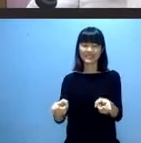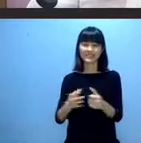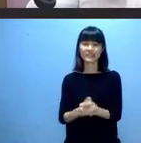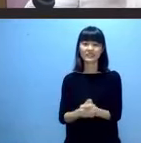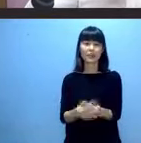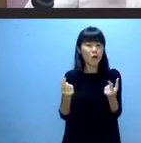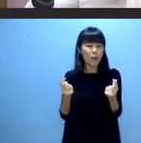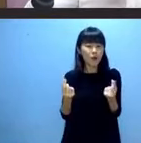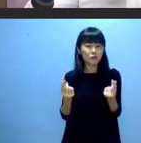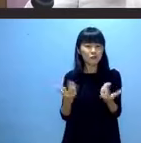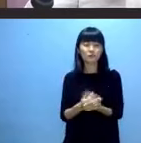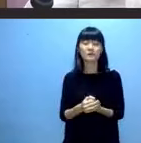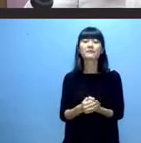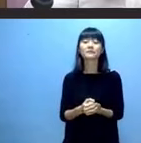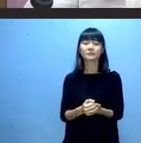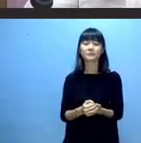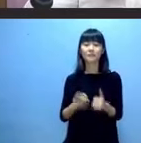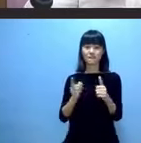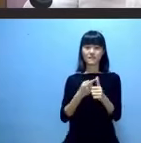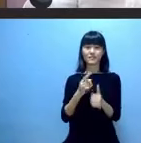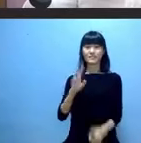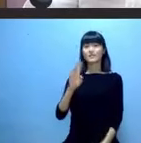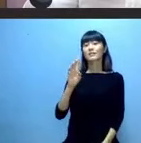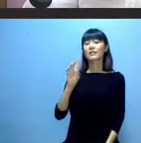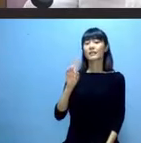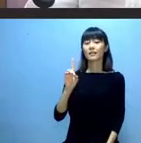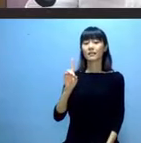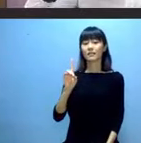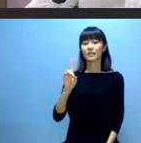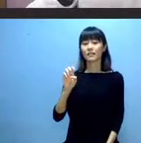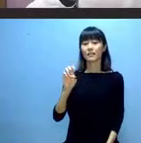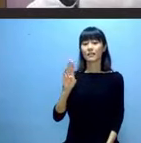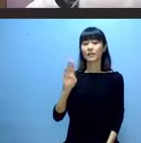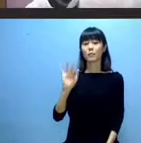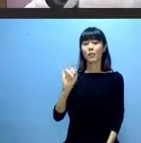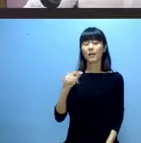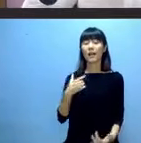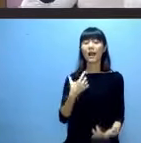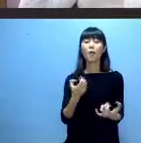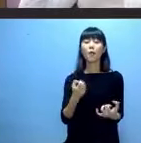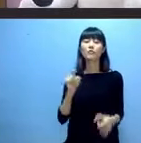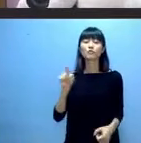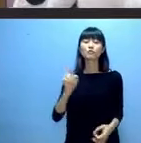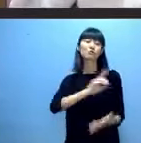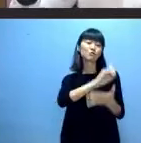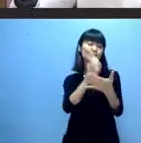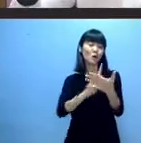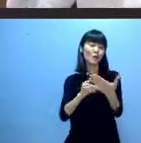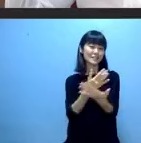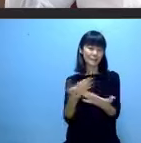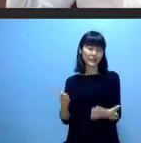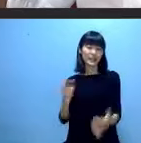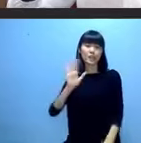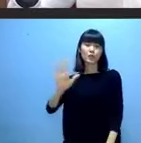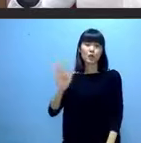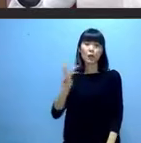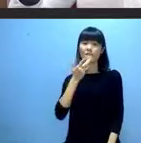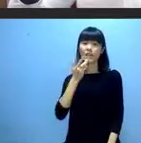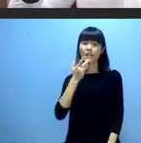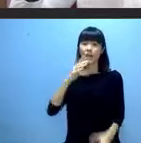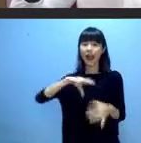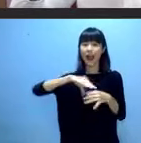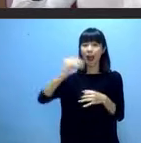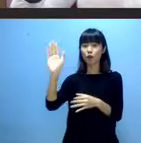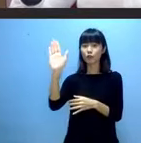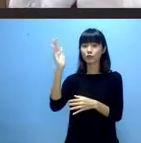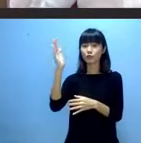this is, first, Deborah, I'm going to get you to do some drawing of your favorite outdoor activity,